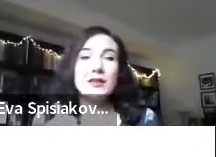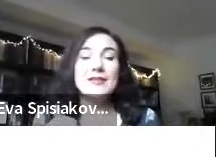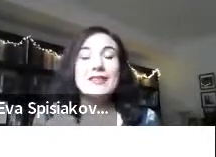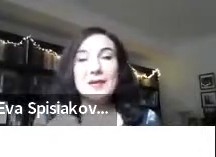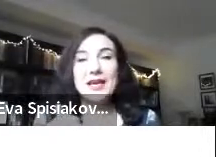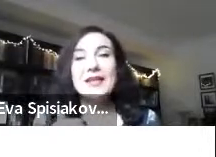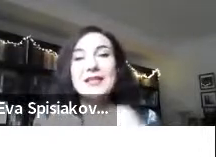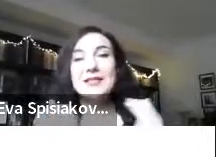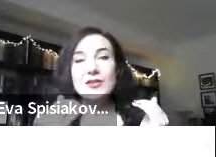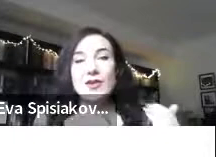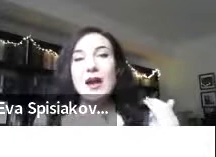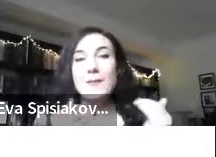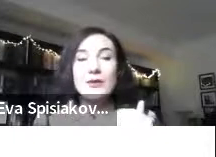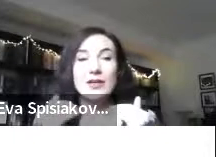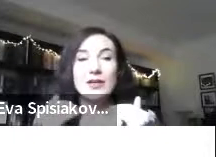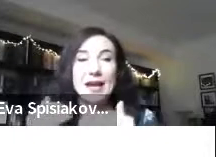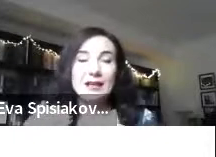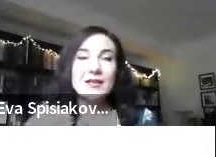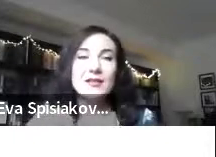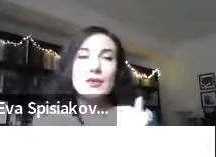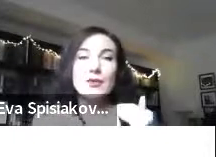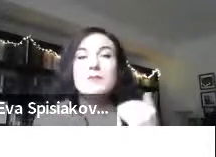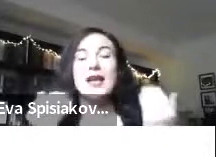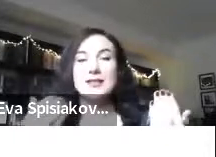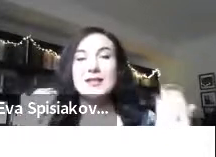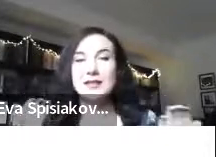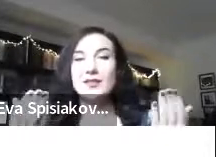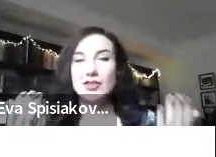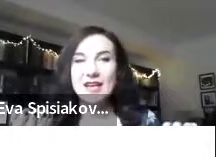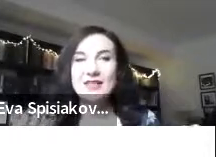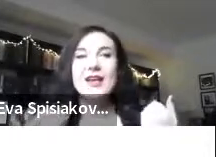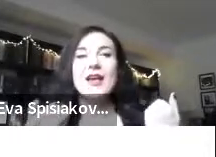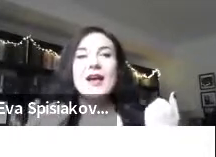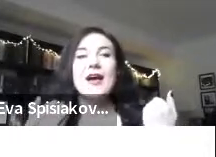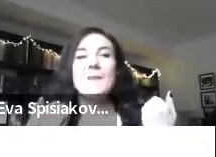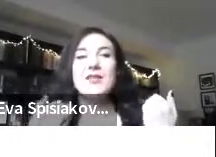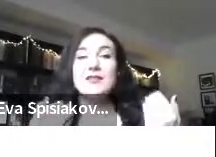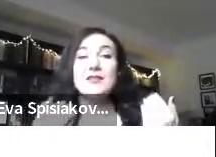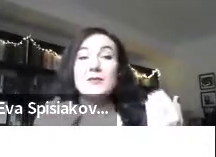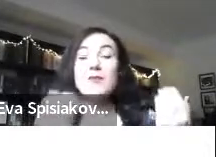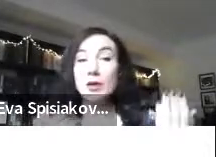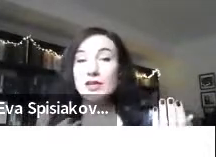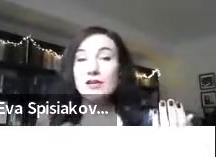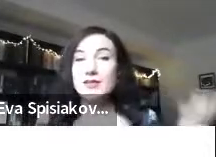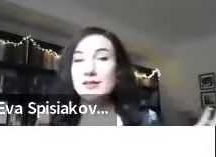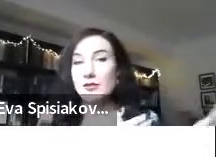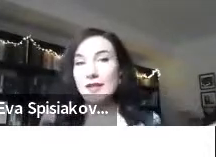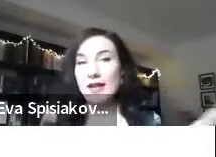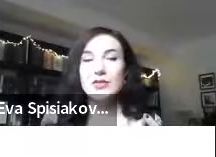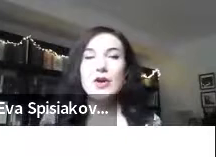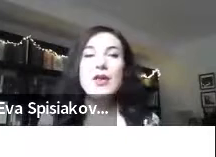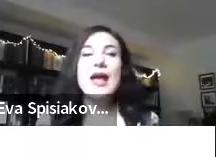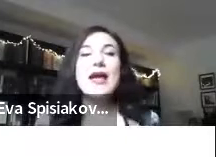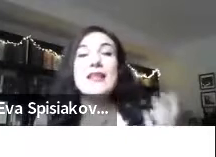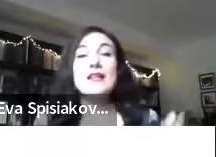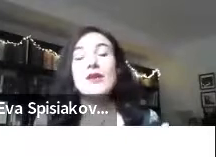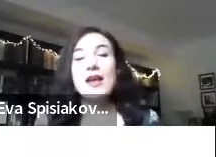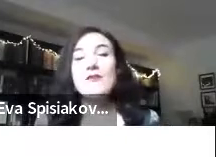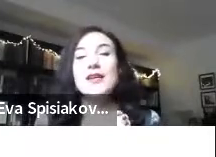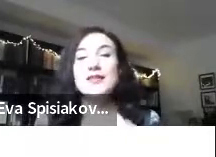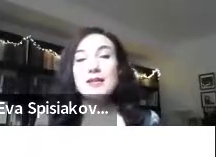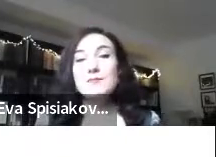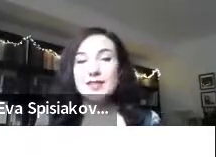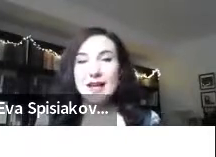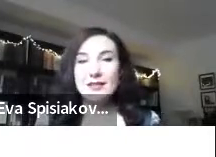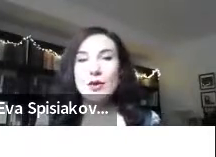cheapest equivalent DPI. These are dry powder inhalers. So as the title suggests, this is a powder instead of an aerosol. Then